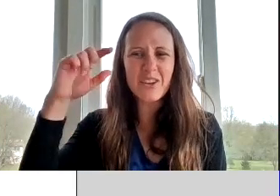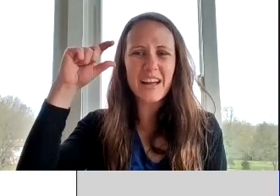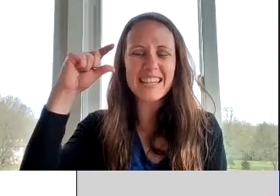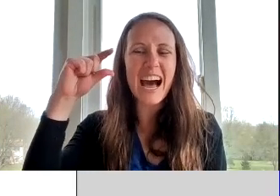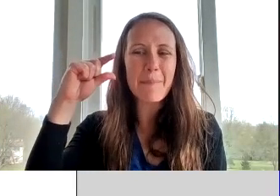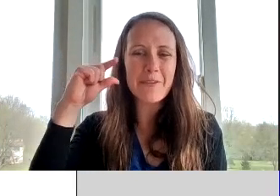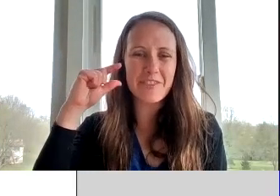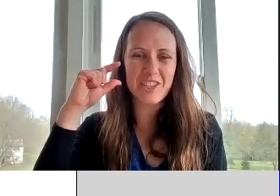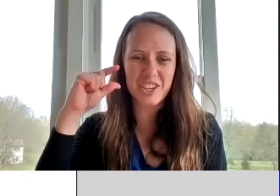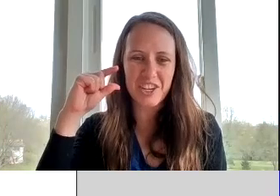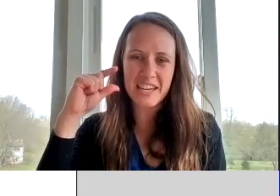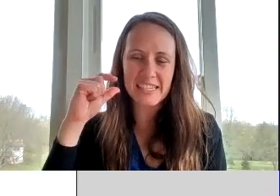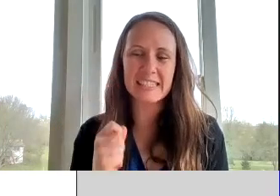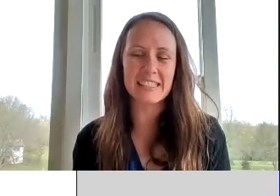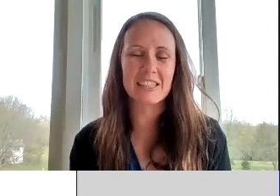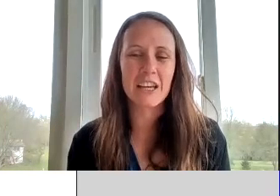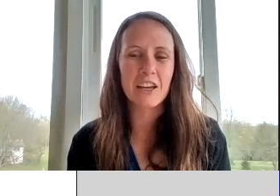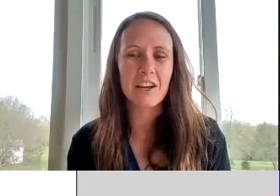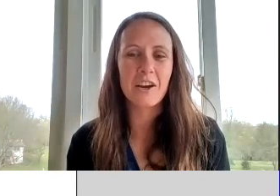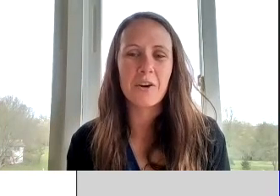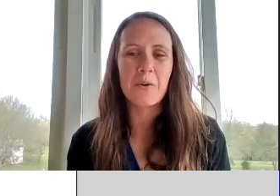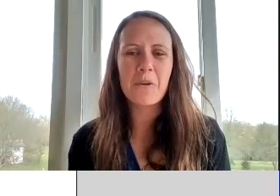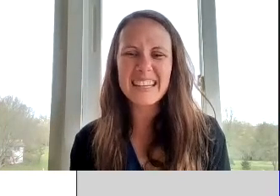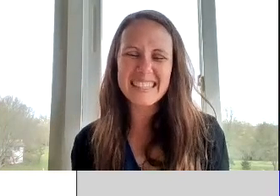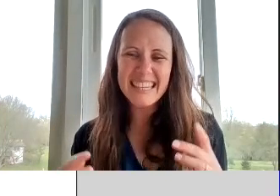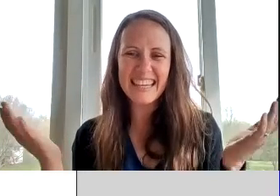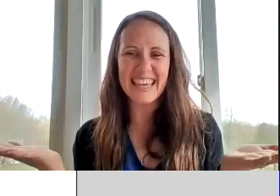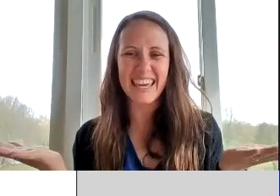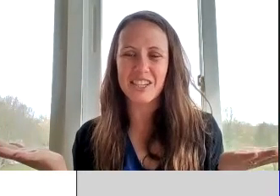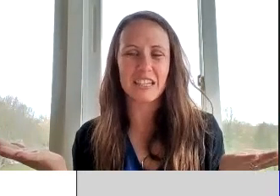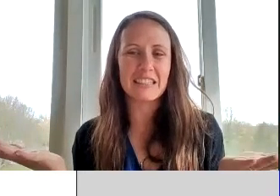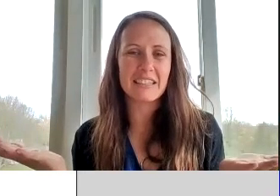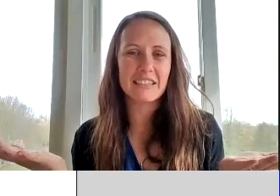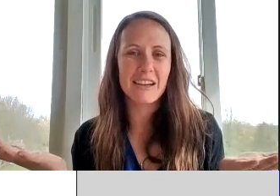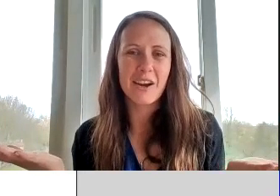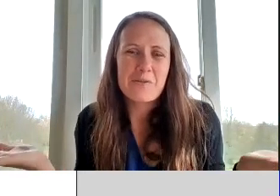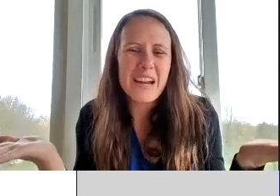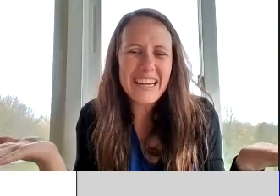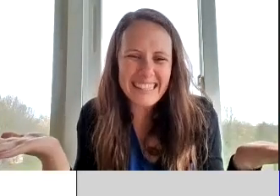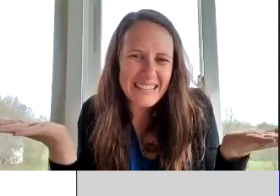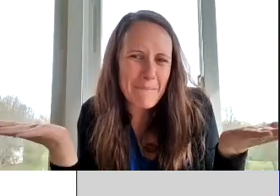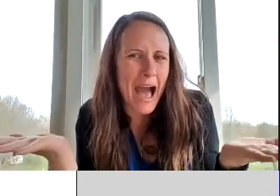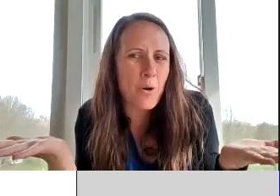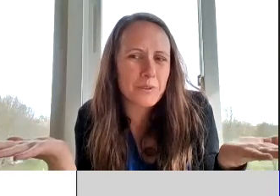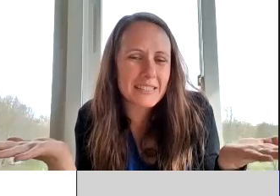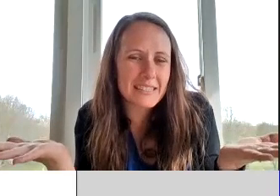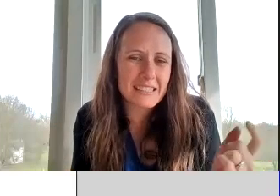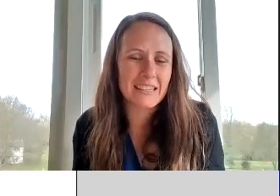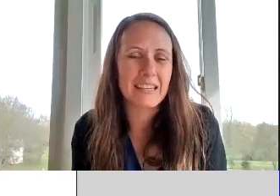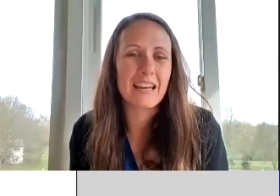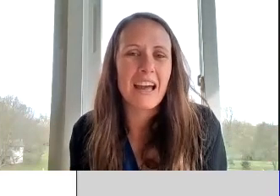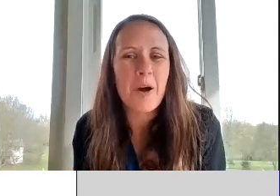Is he on top of the cheese? Or is he in the kitchen? Where is the